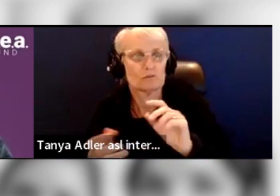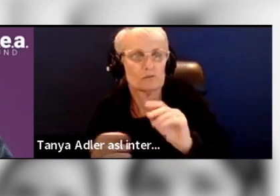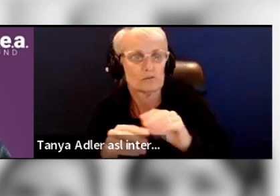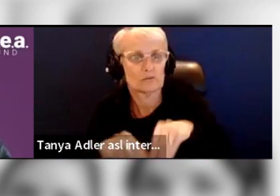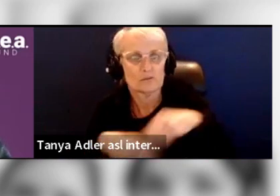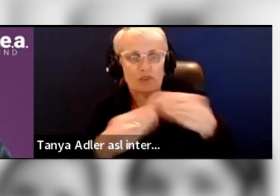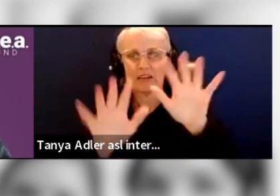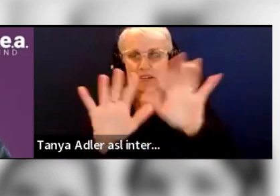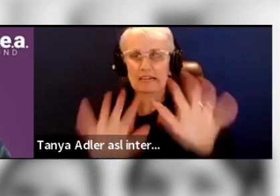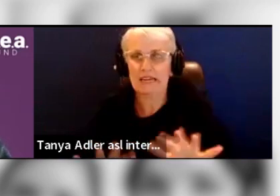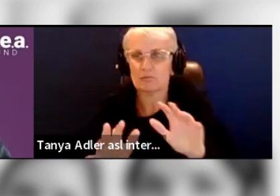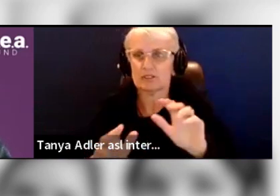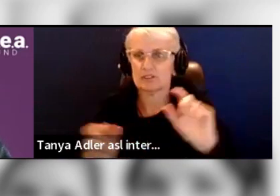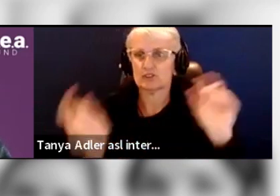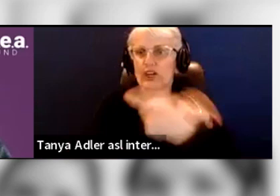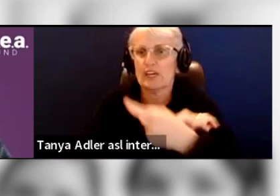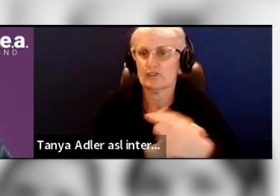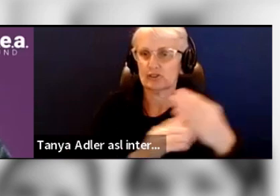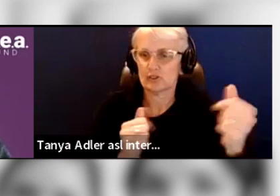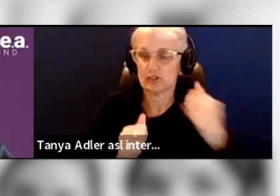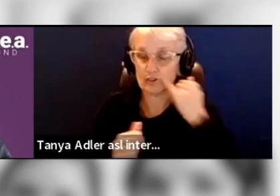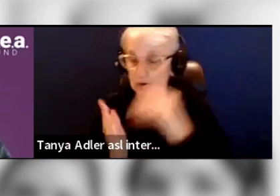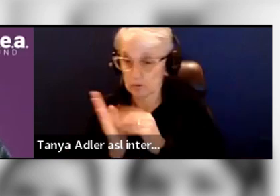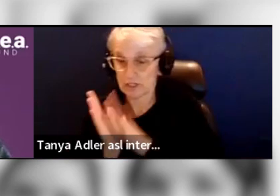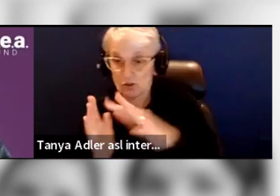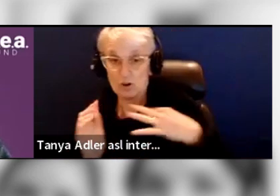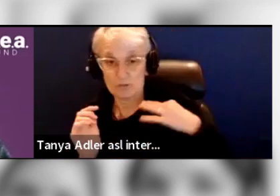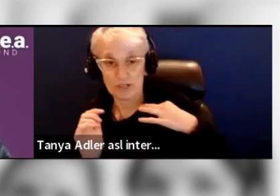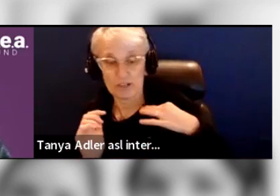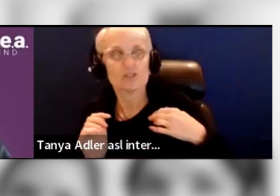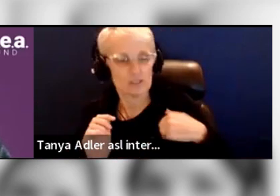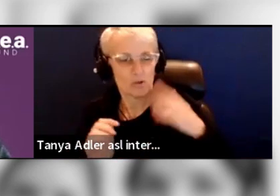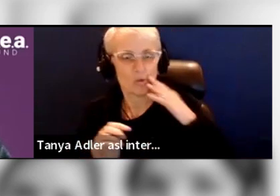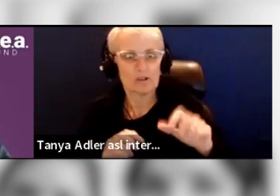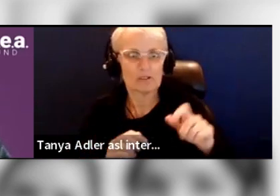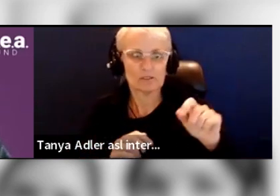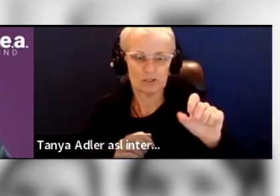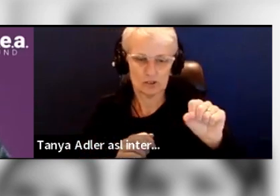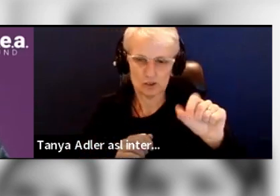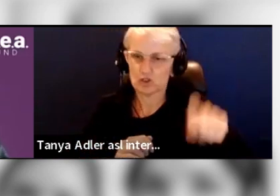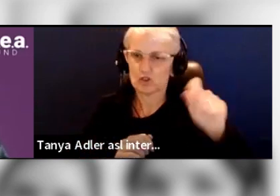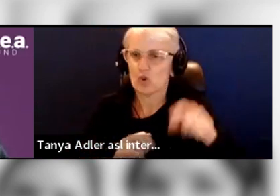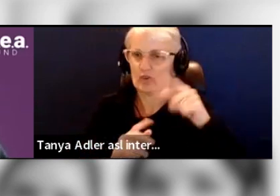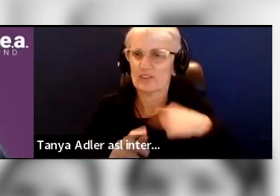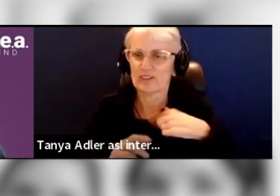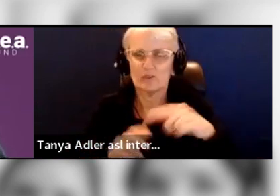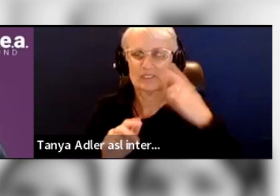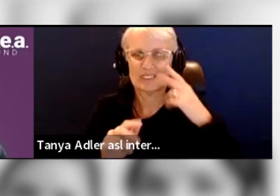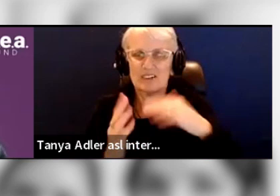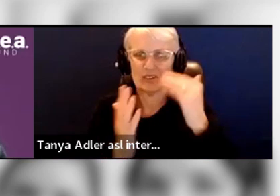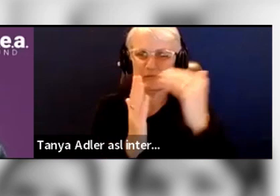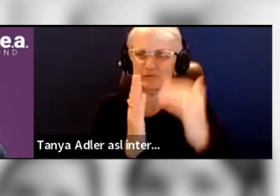earlier staged, if you communicate that on your application, then that's how you'll be scored. So you'll see on the rubric that there are sections